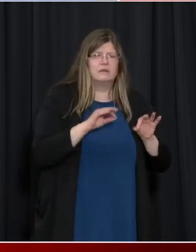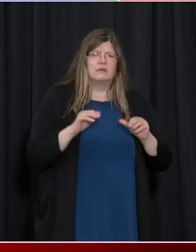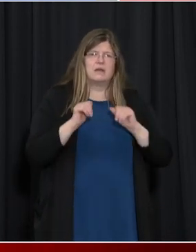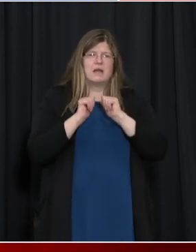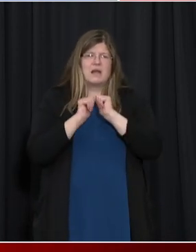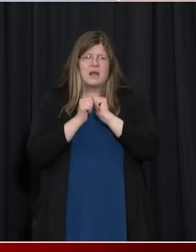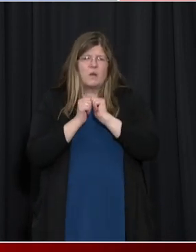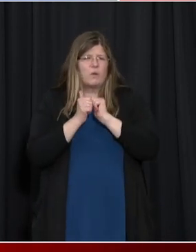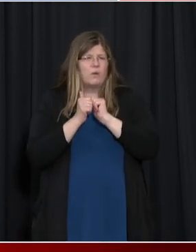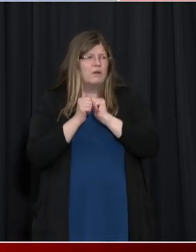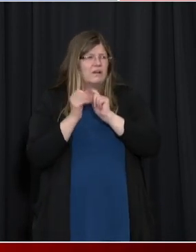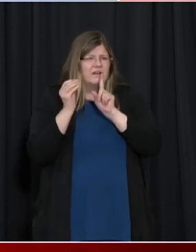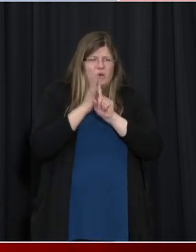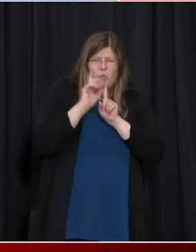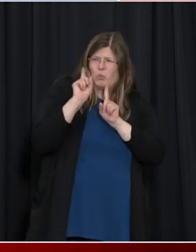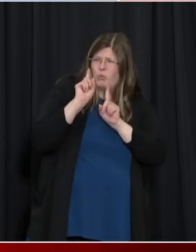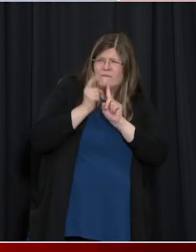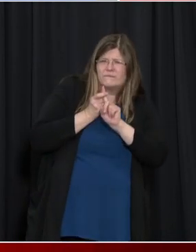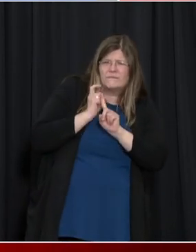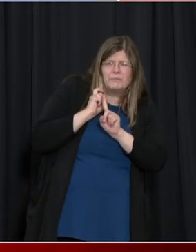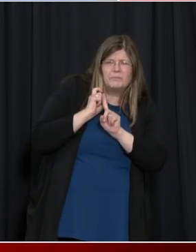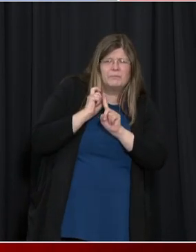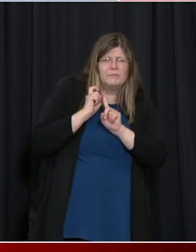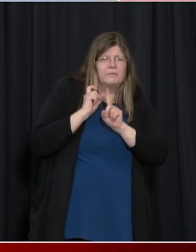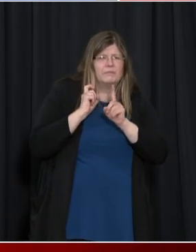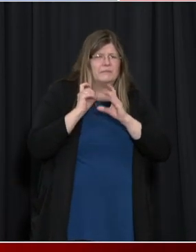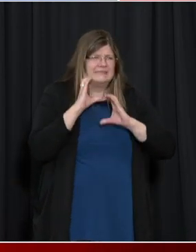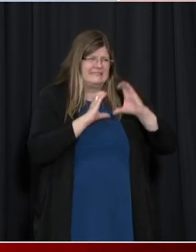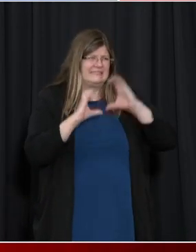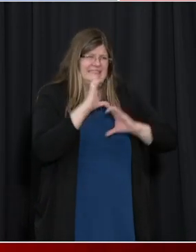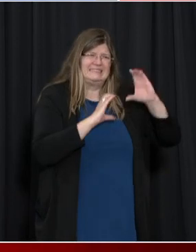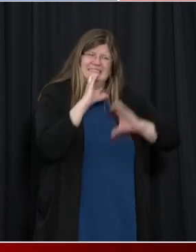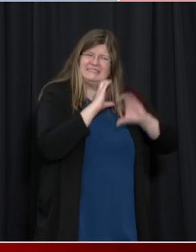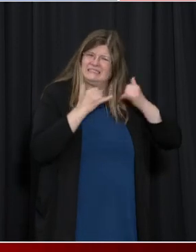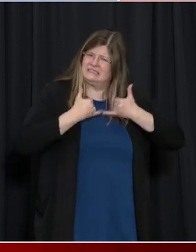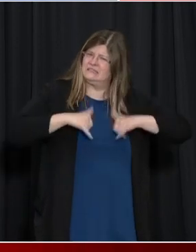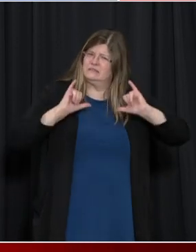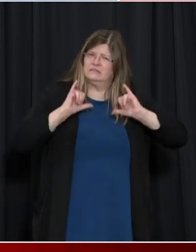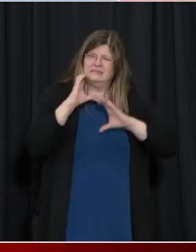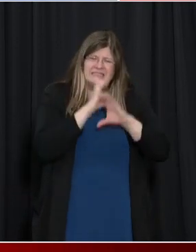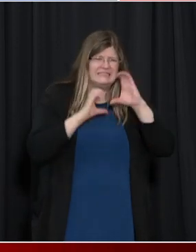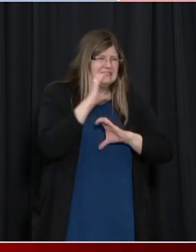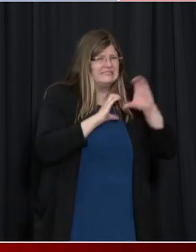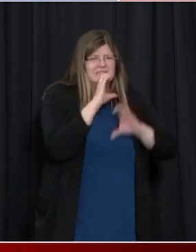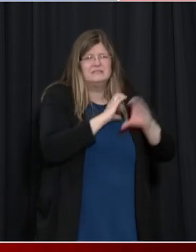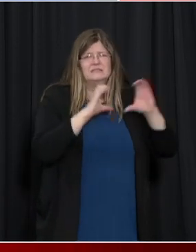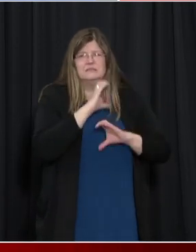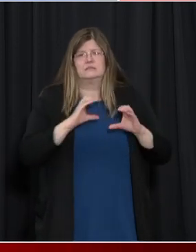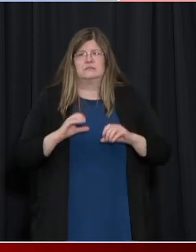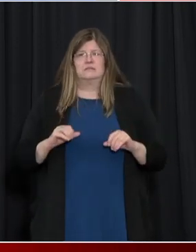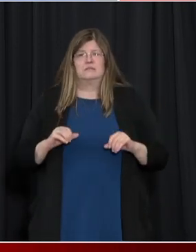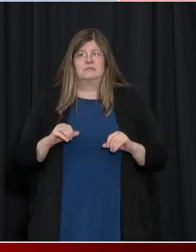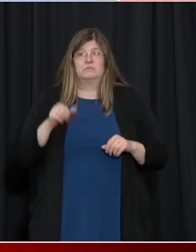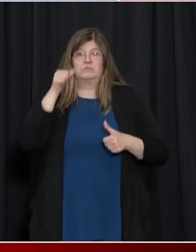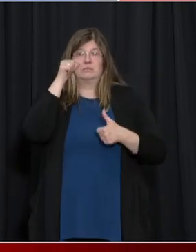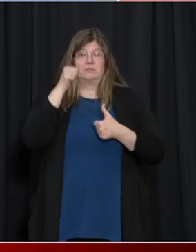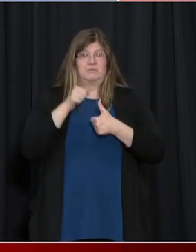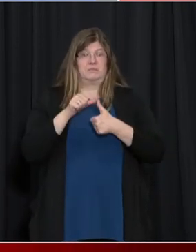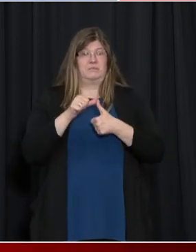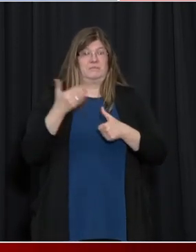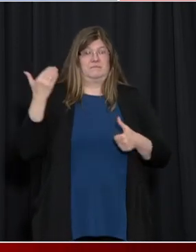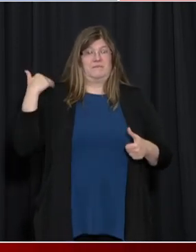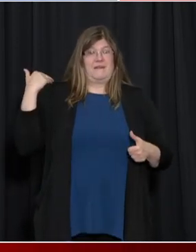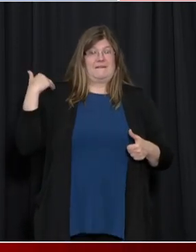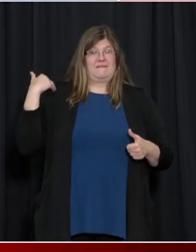where their exposure to COVID-19 was. So if you go all the way back and remember our conversations we were having in